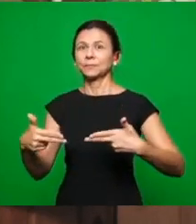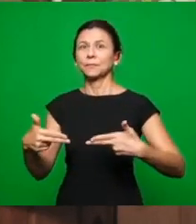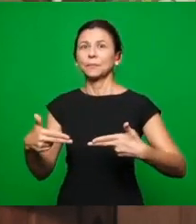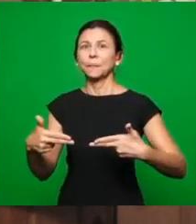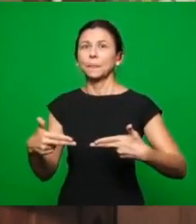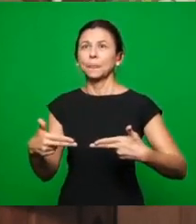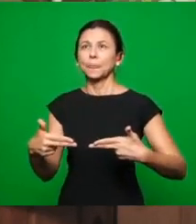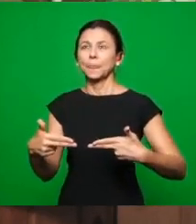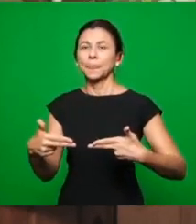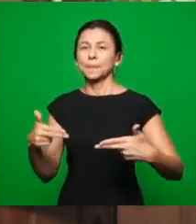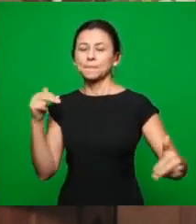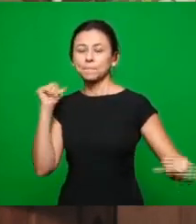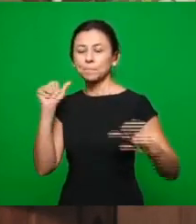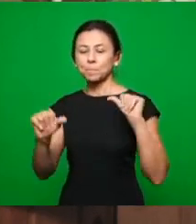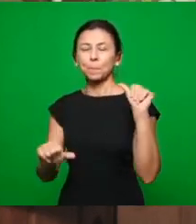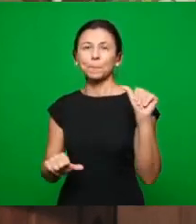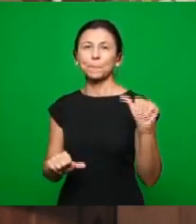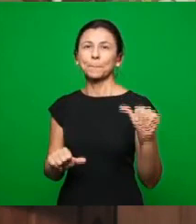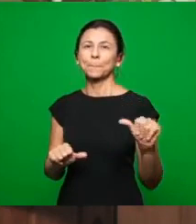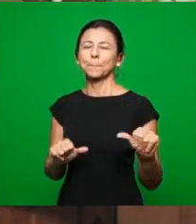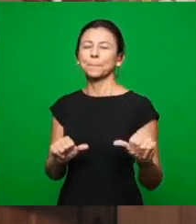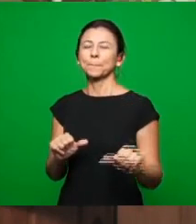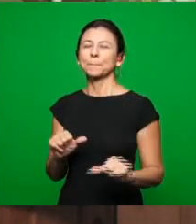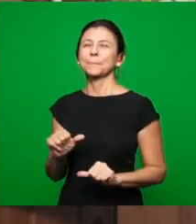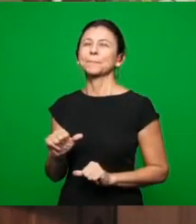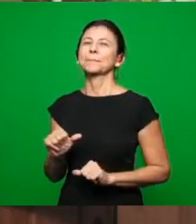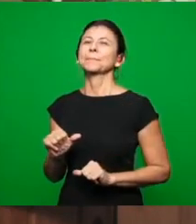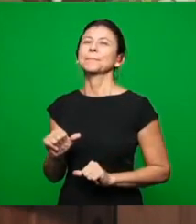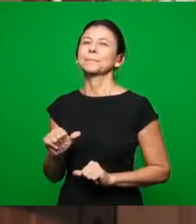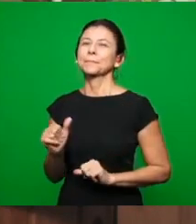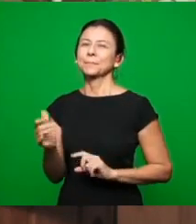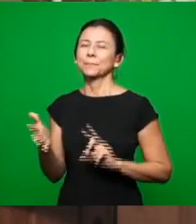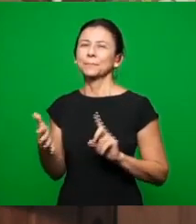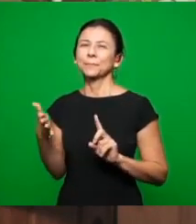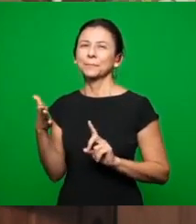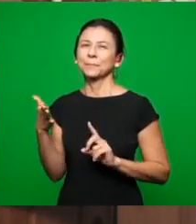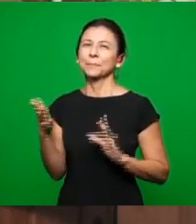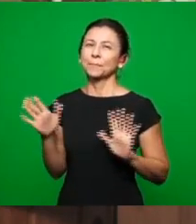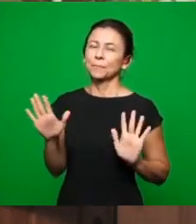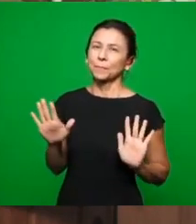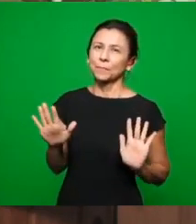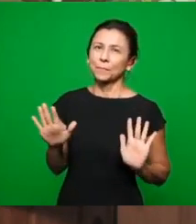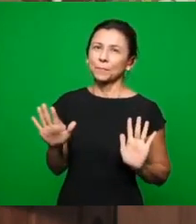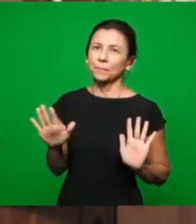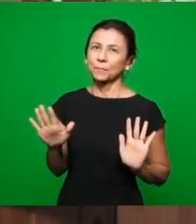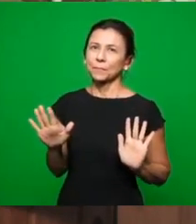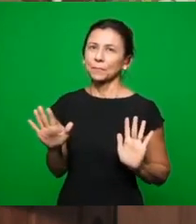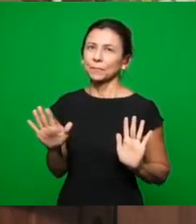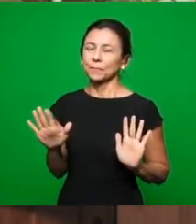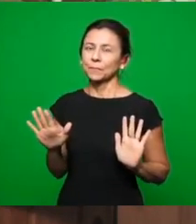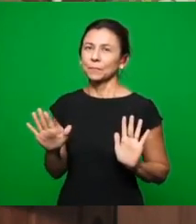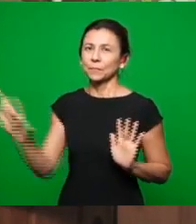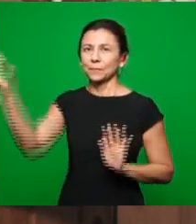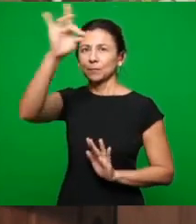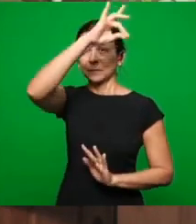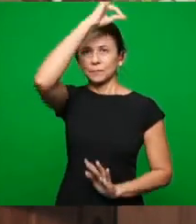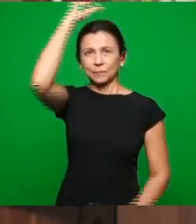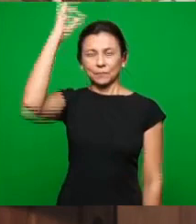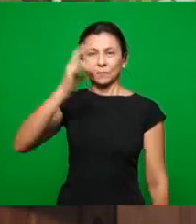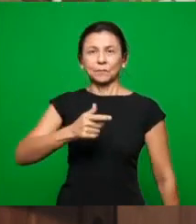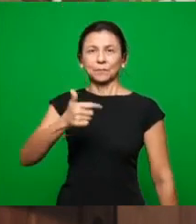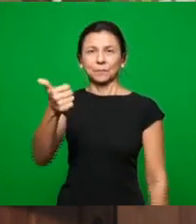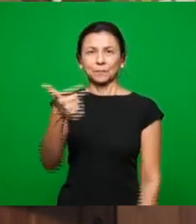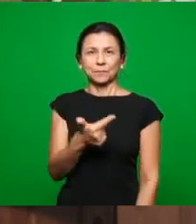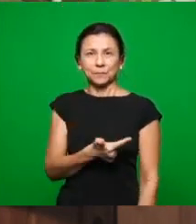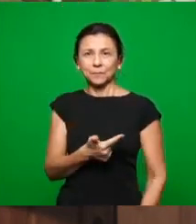because he wanted to receive gifts, he exchanged the message. So he exchanges spiritual